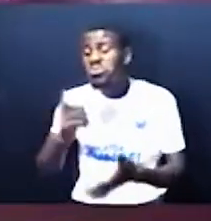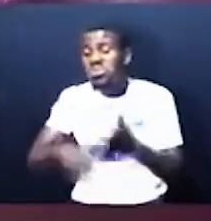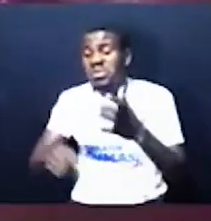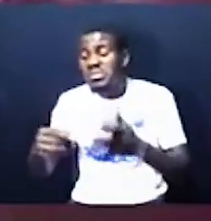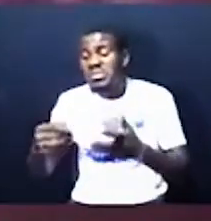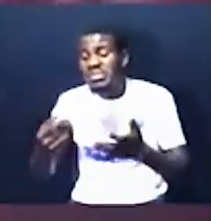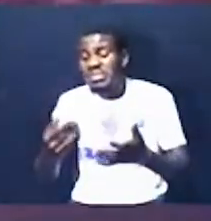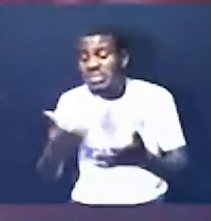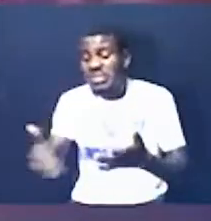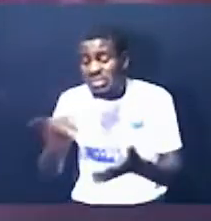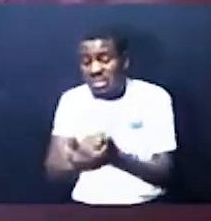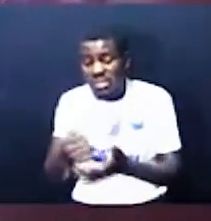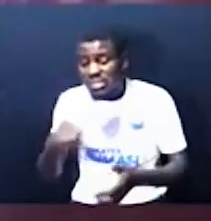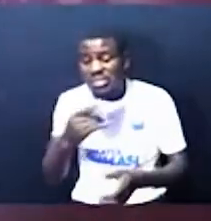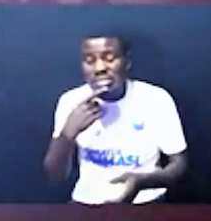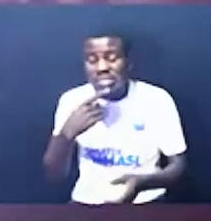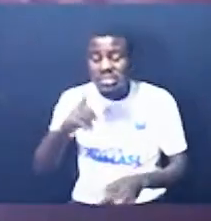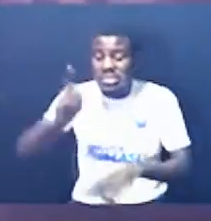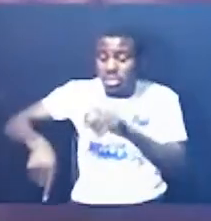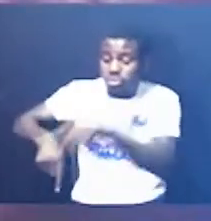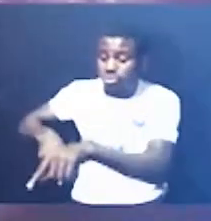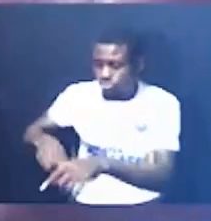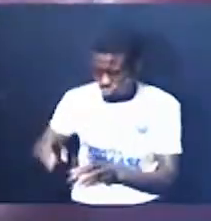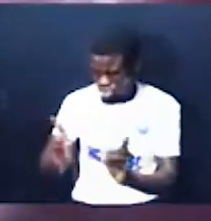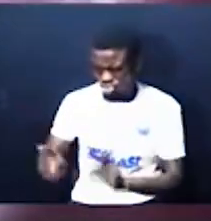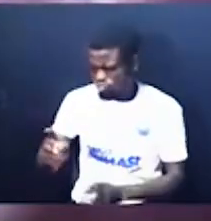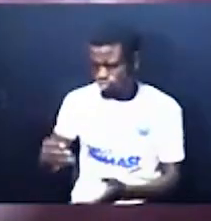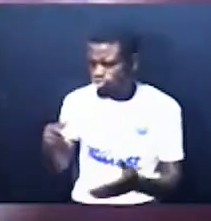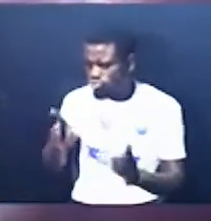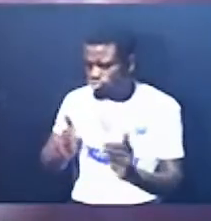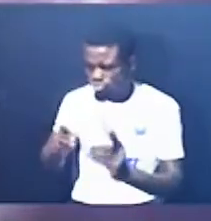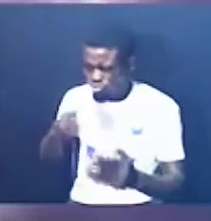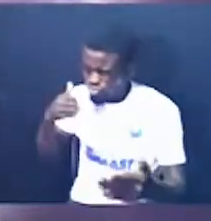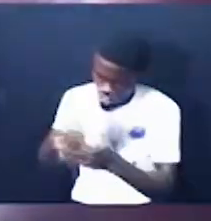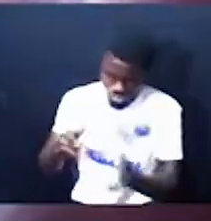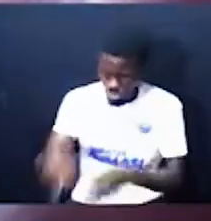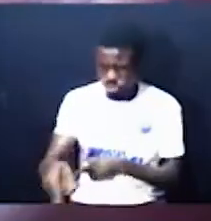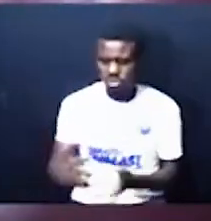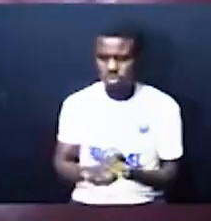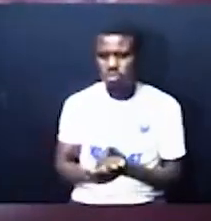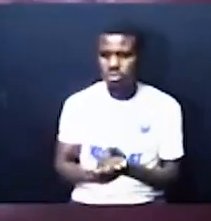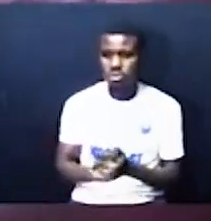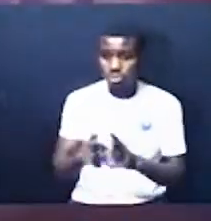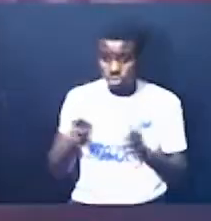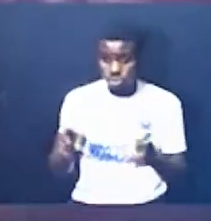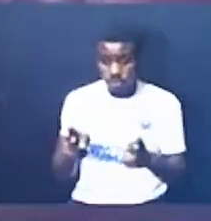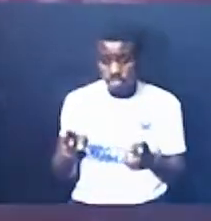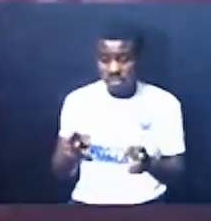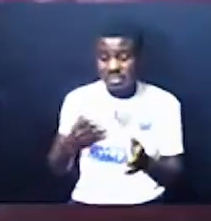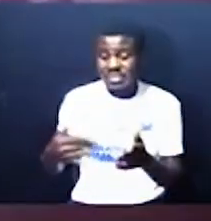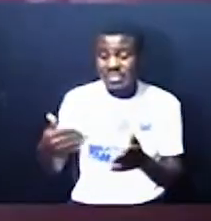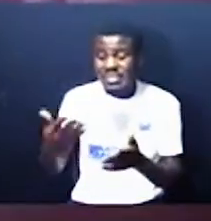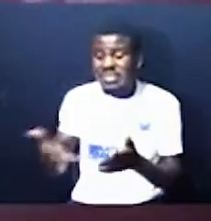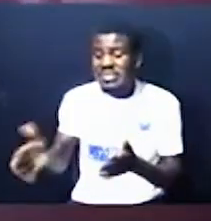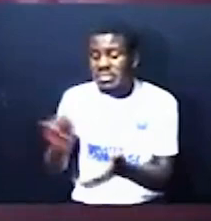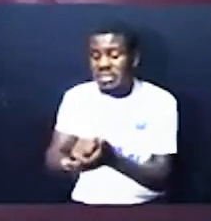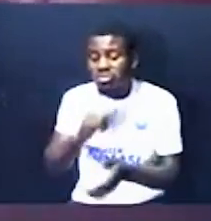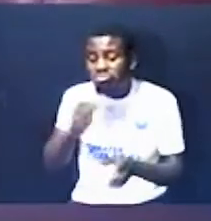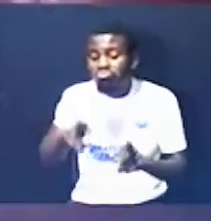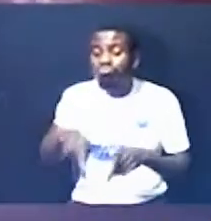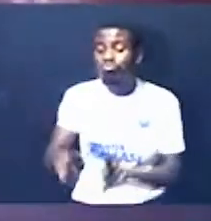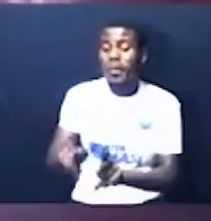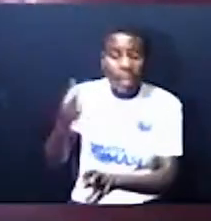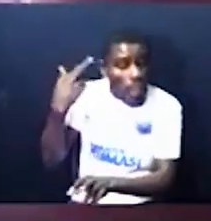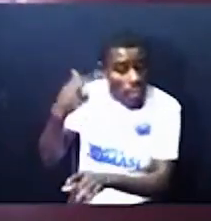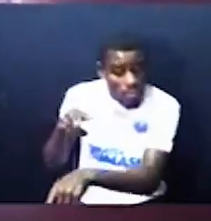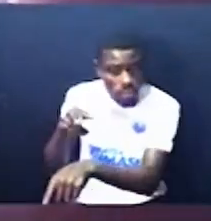die. One ye. And do the unthinkable. No, ye die. Odwene ho a. She was going to do the not permitted. Okwa kwaye die. Yamma ho